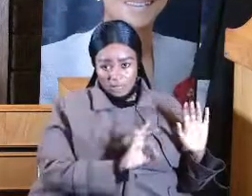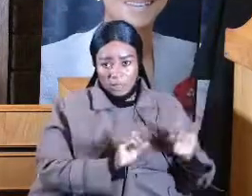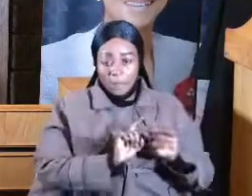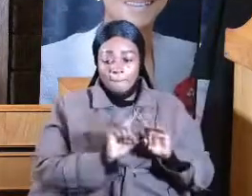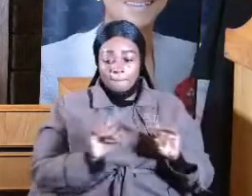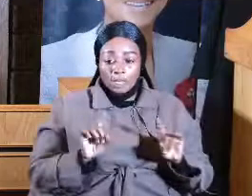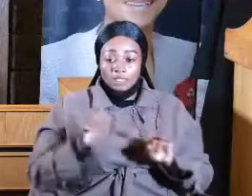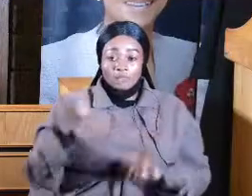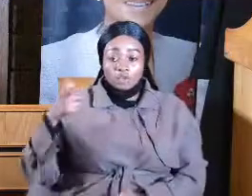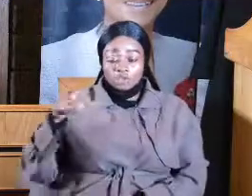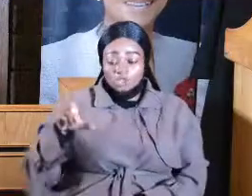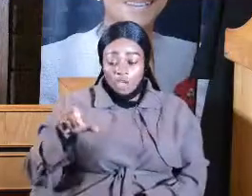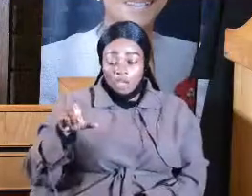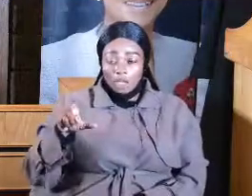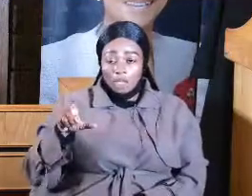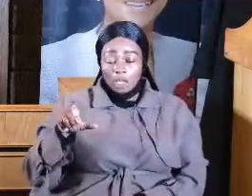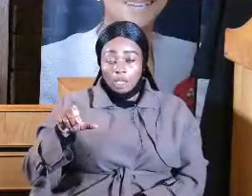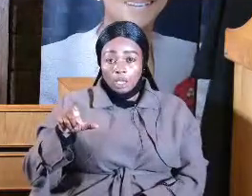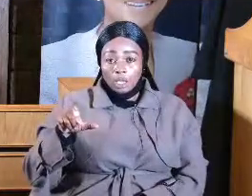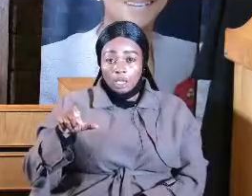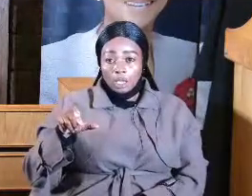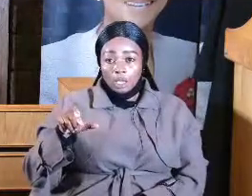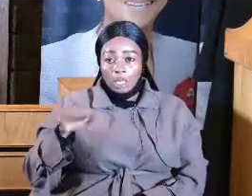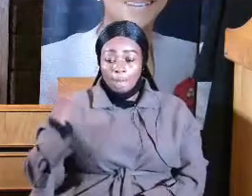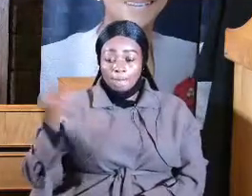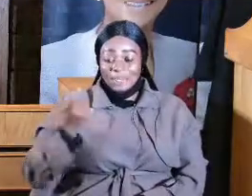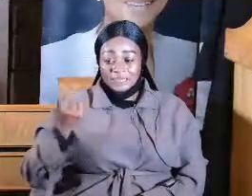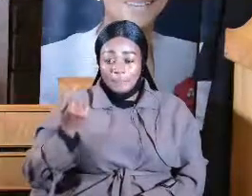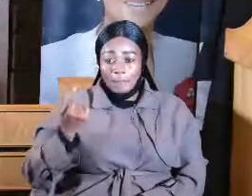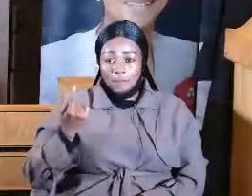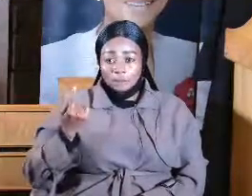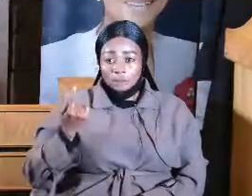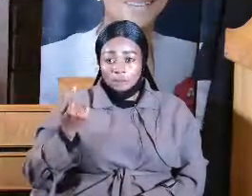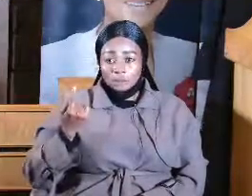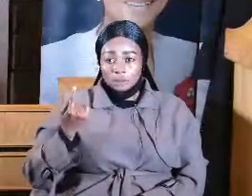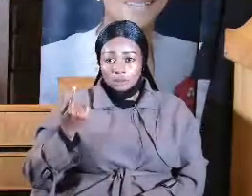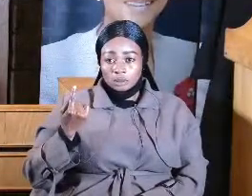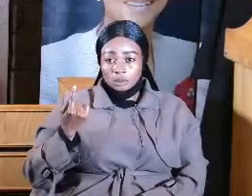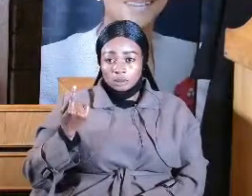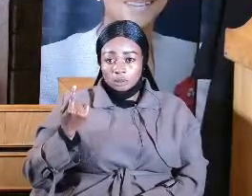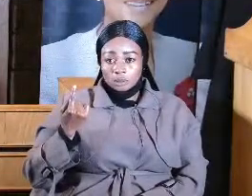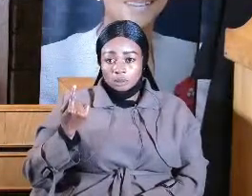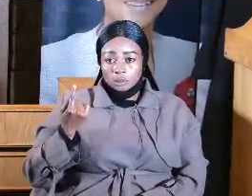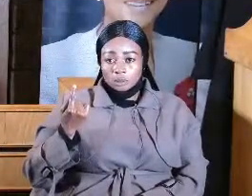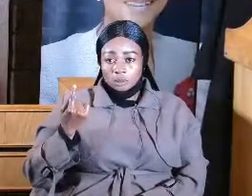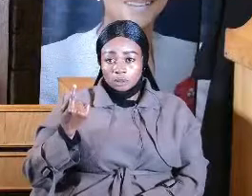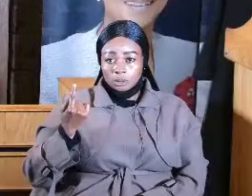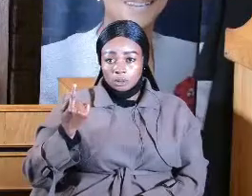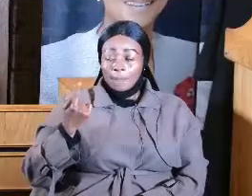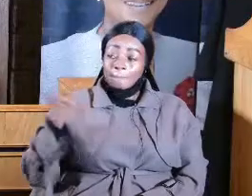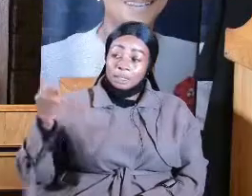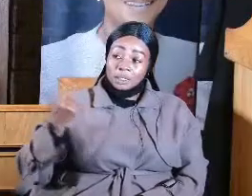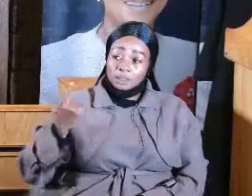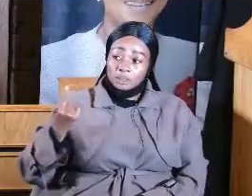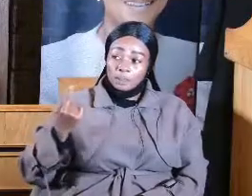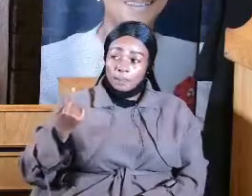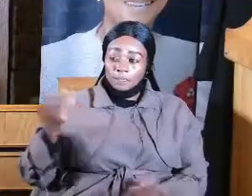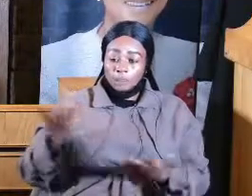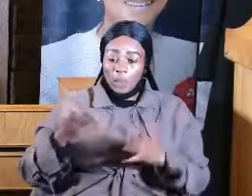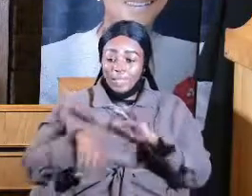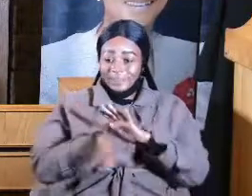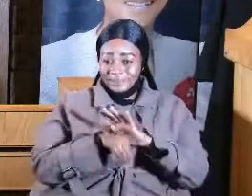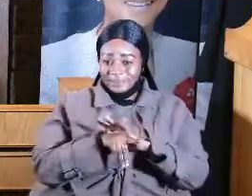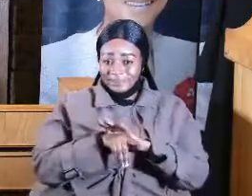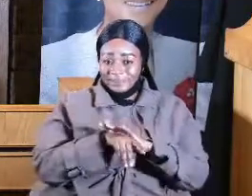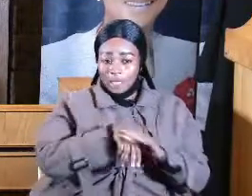you check in terms of the principals that we have in the district, out